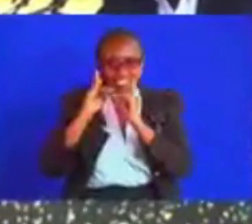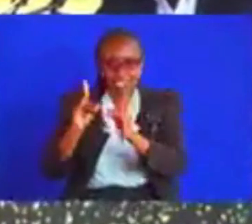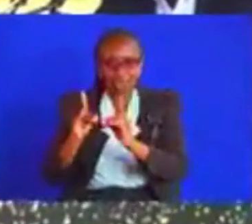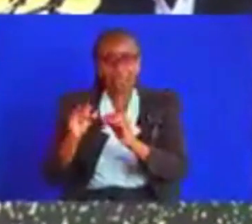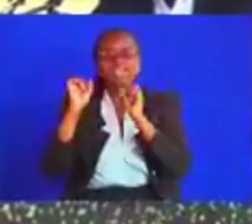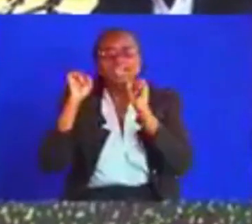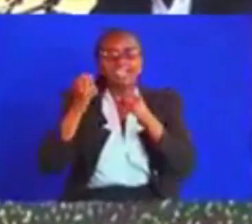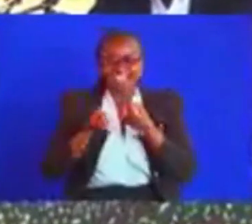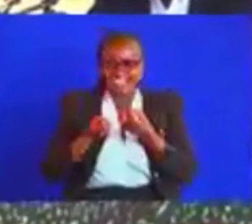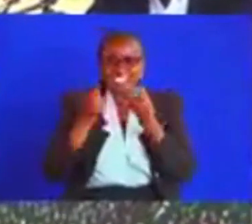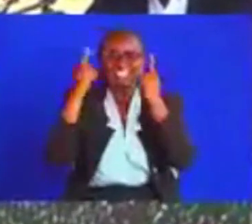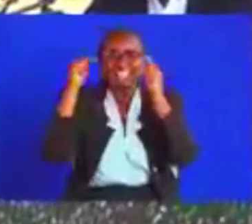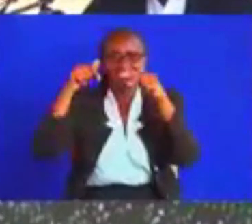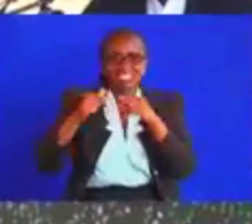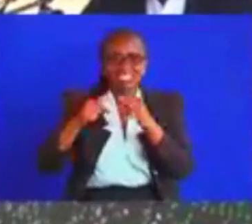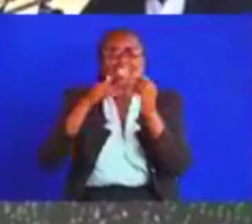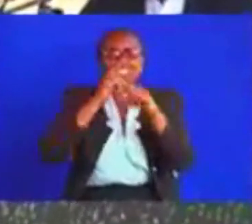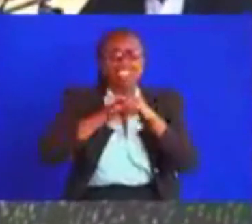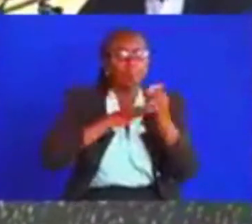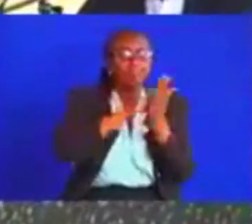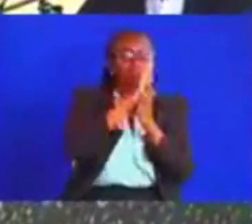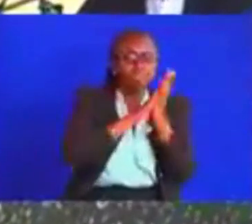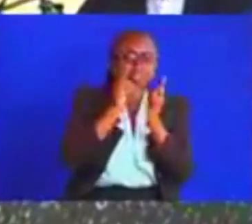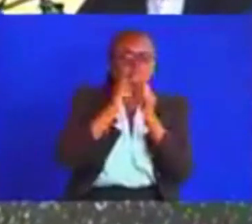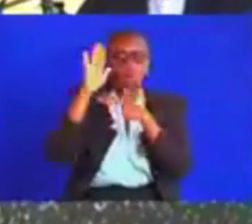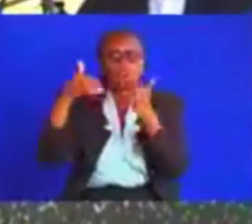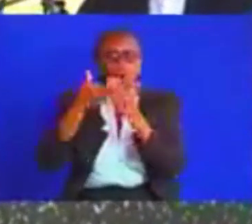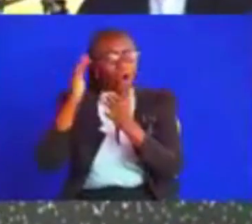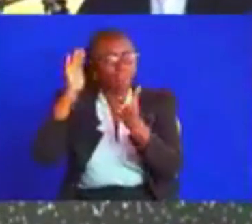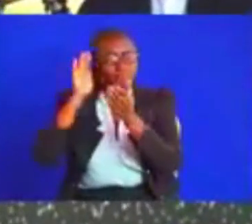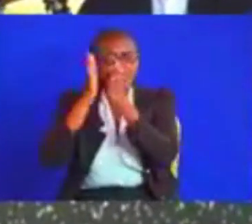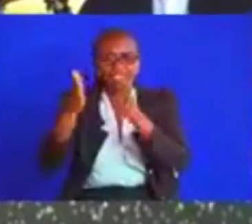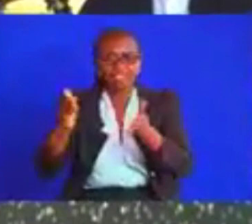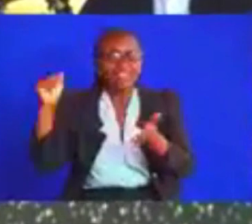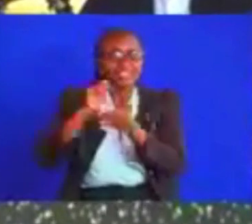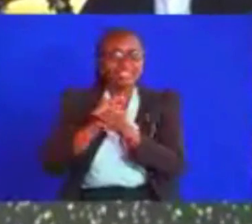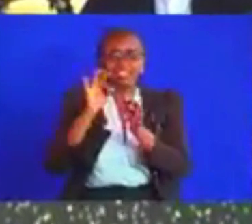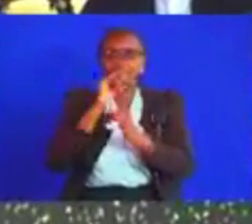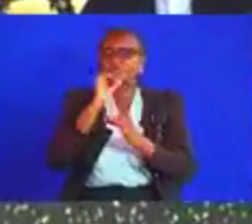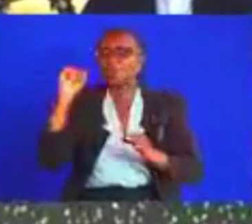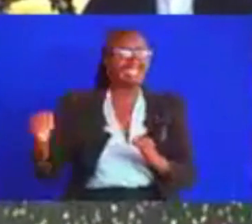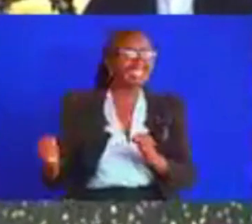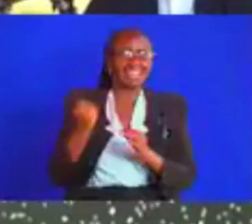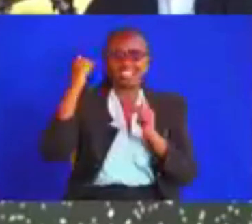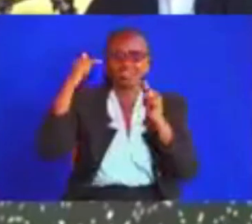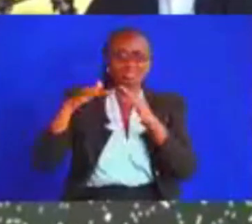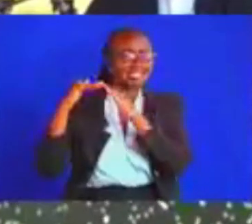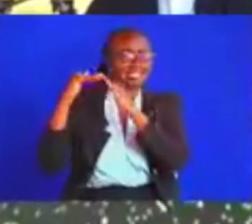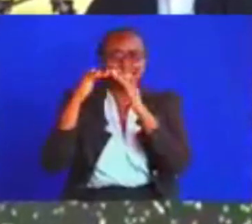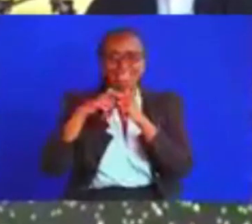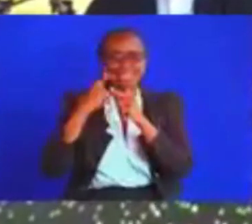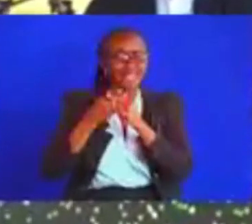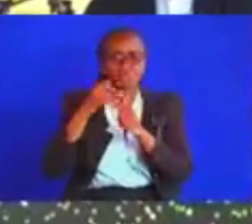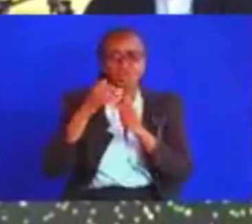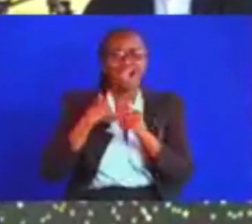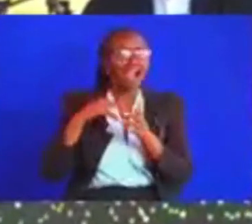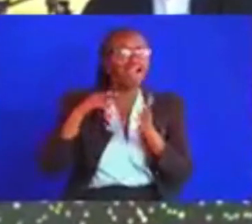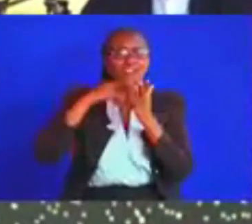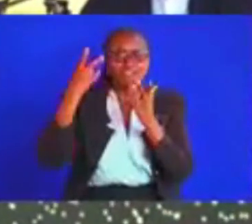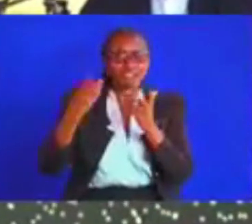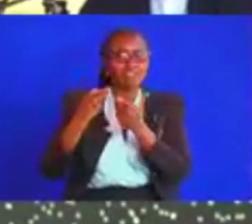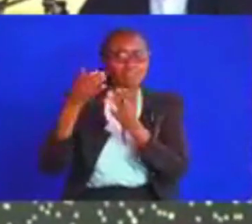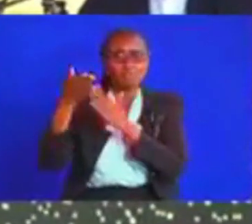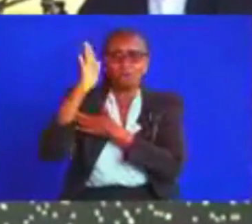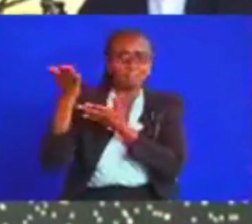capture this as a motivation to all believers, that if you do not rise to this standard, you are falling short of God's